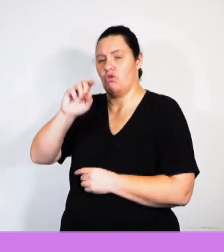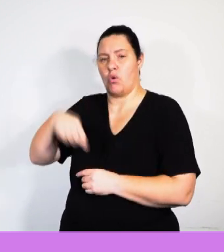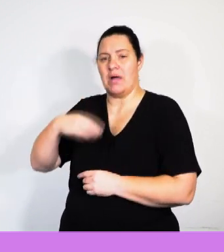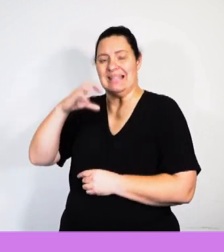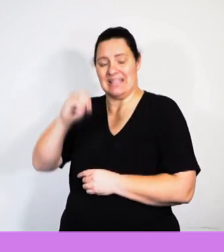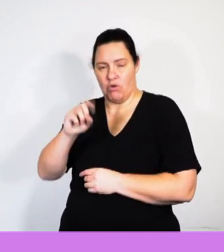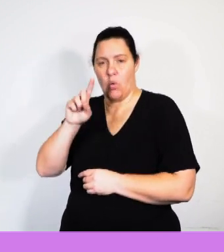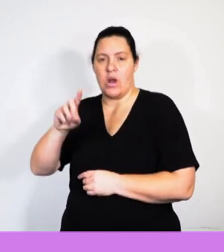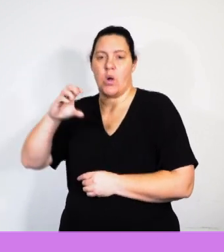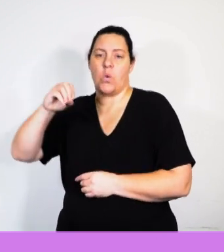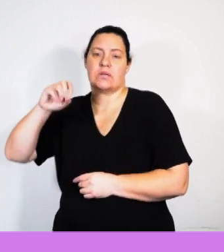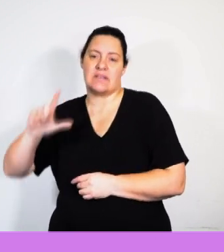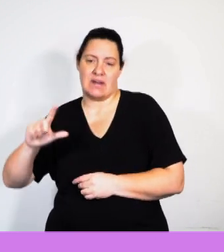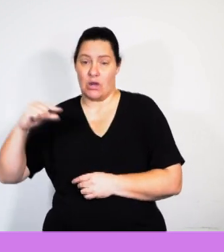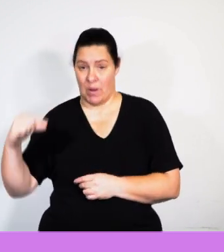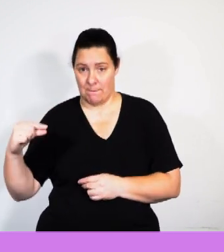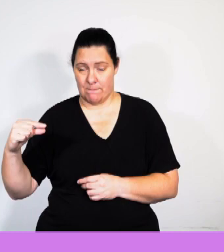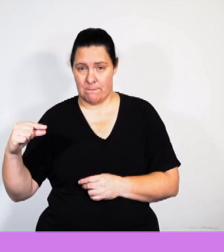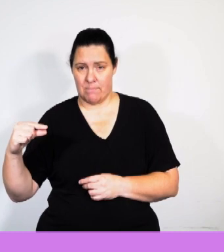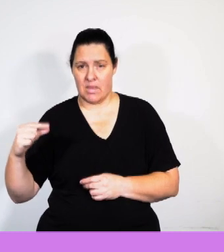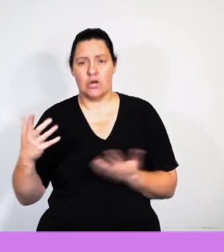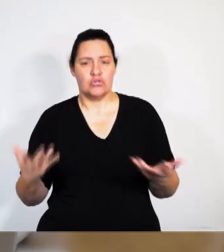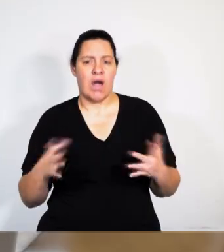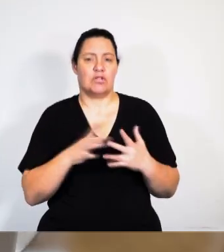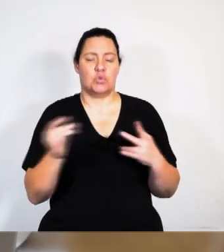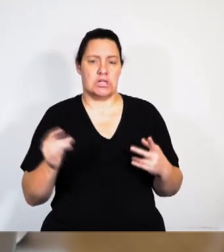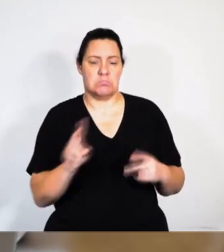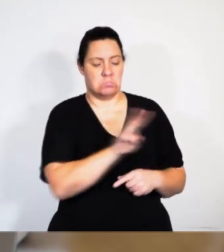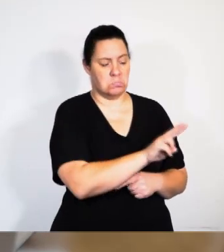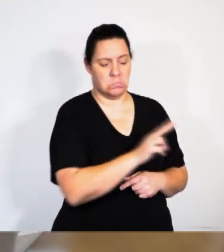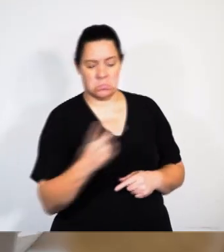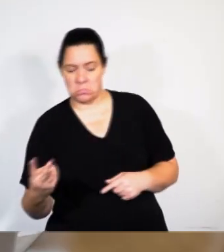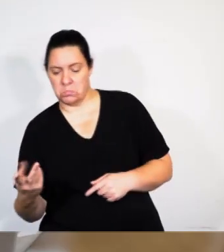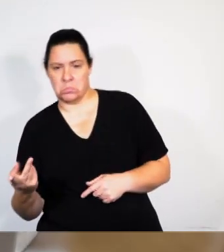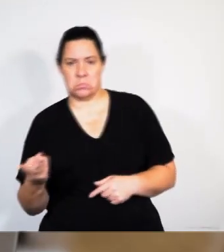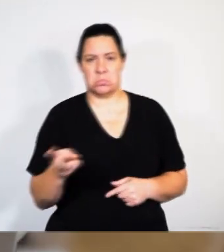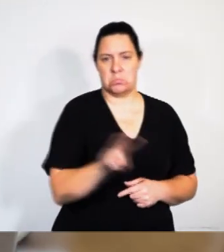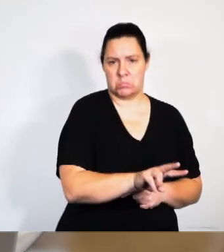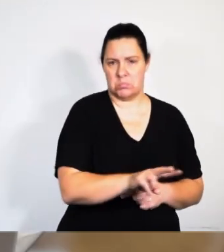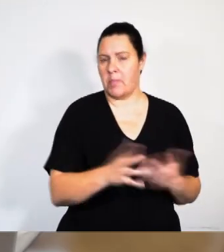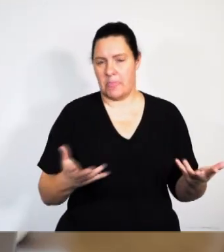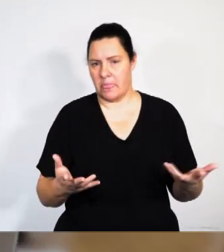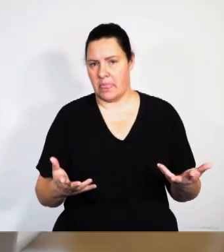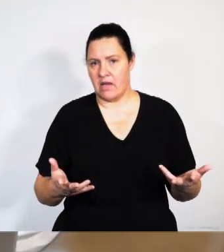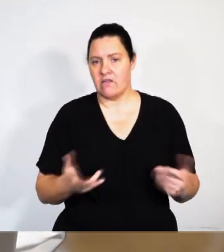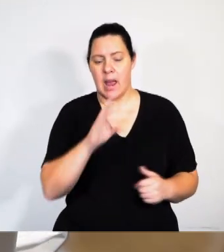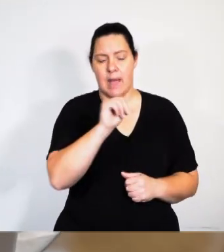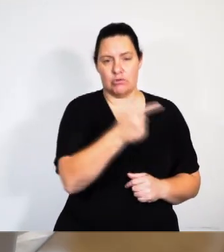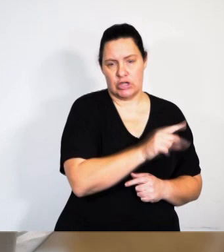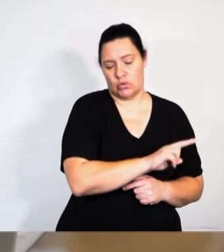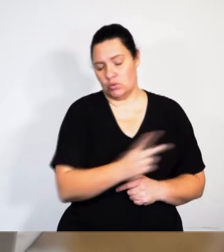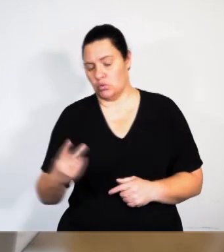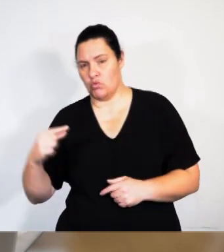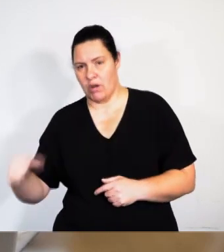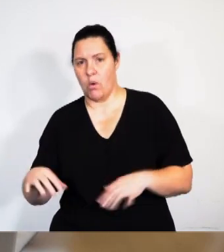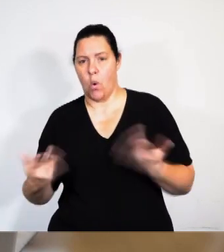is 0.017 gram. So you have a choice over here of converting either from milligrams